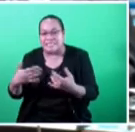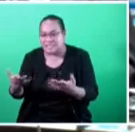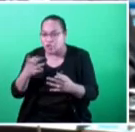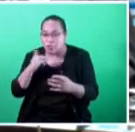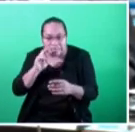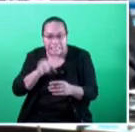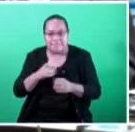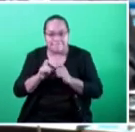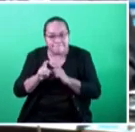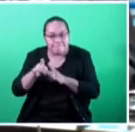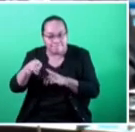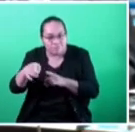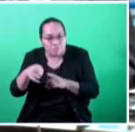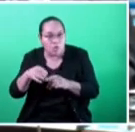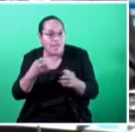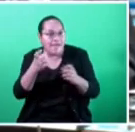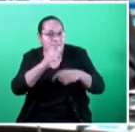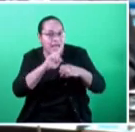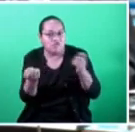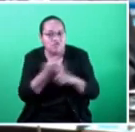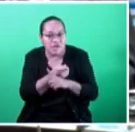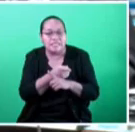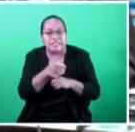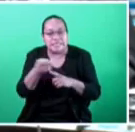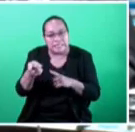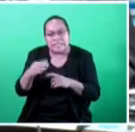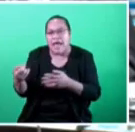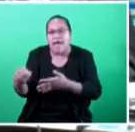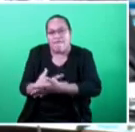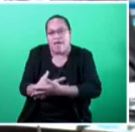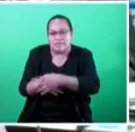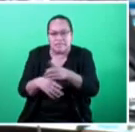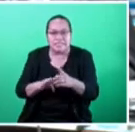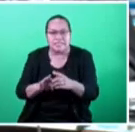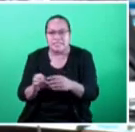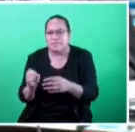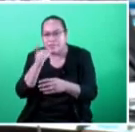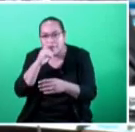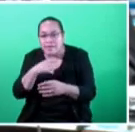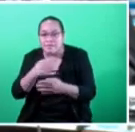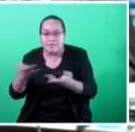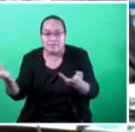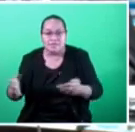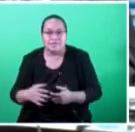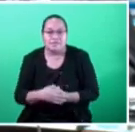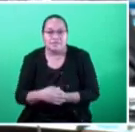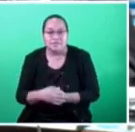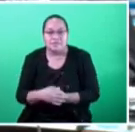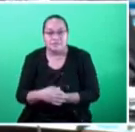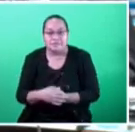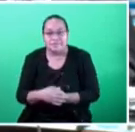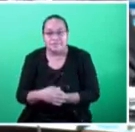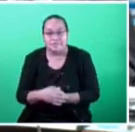quickening pulse of climate change, its impact on waterways and social associated economic repercussions. The